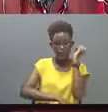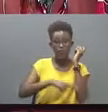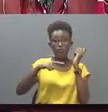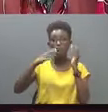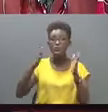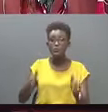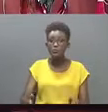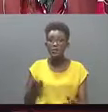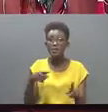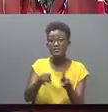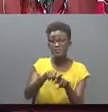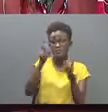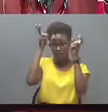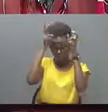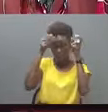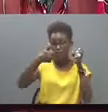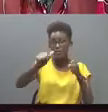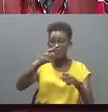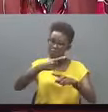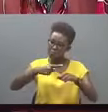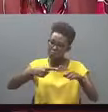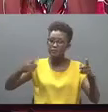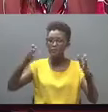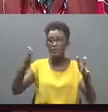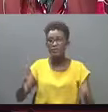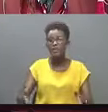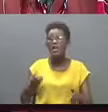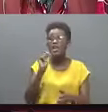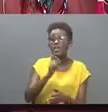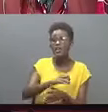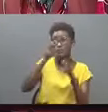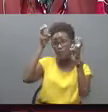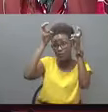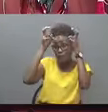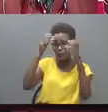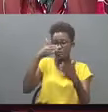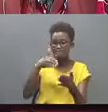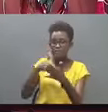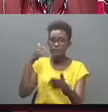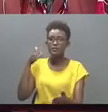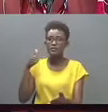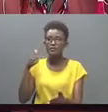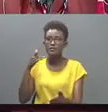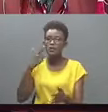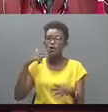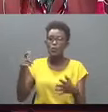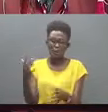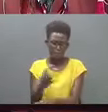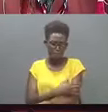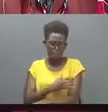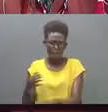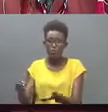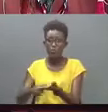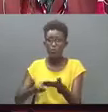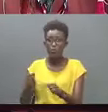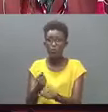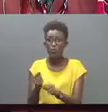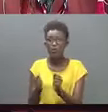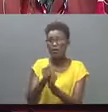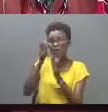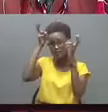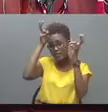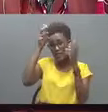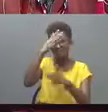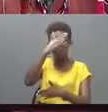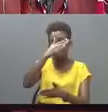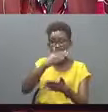the killer. Satani ni umwicanyi. And when the devil is stopped, iyo Satani ahagaritswe, when the powers of darkness are pulled down, iyo